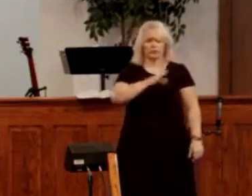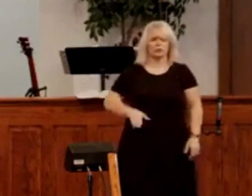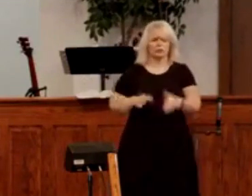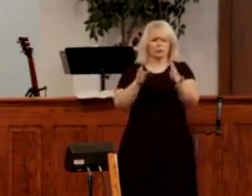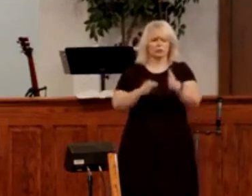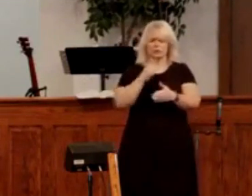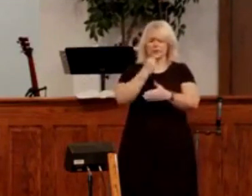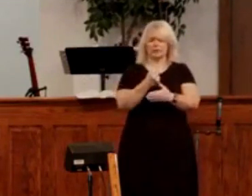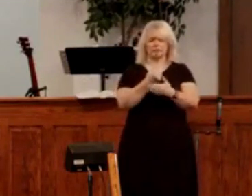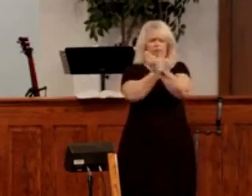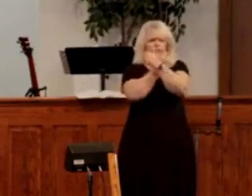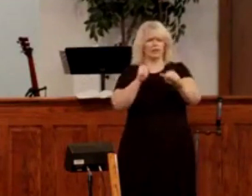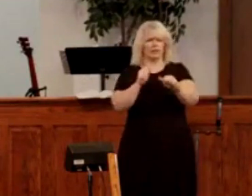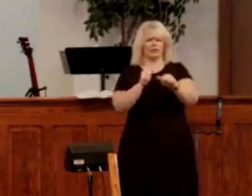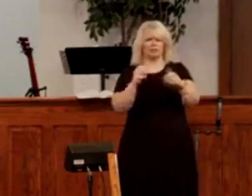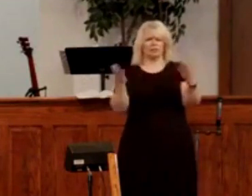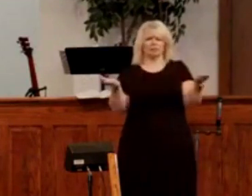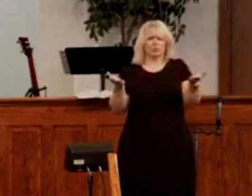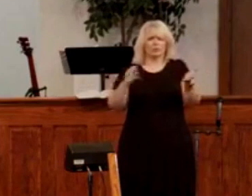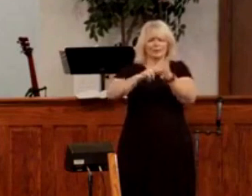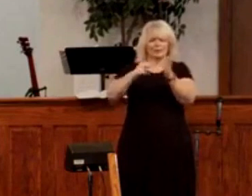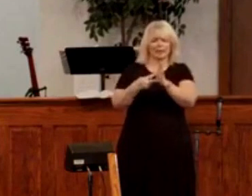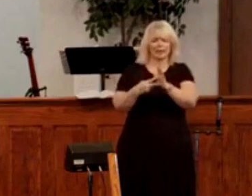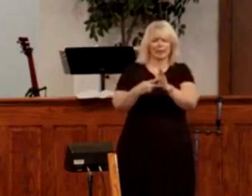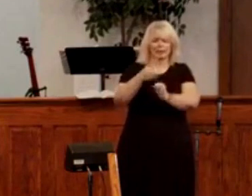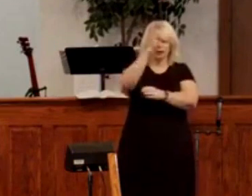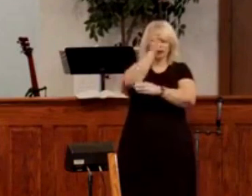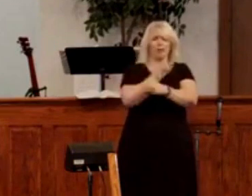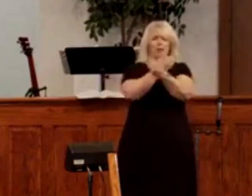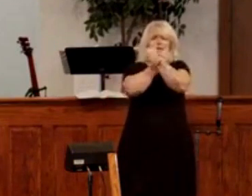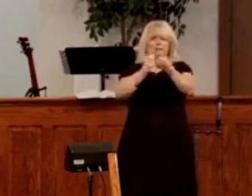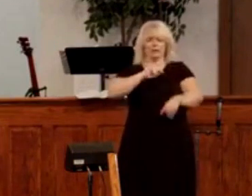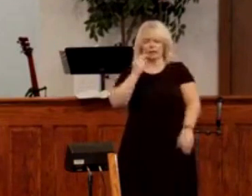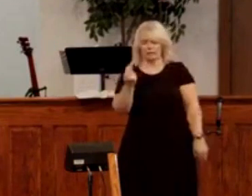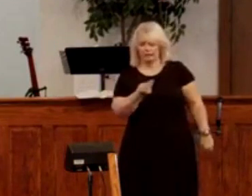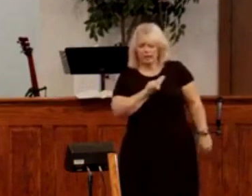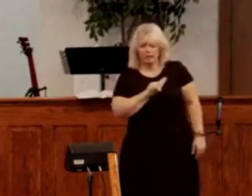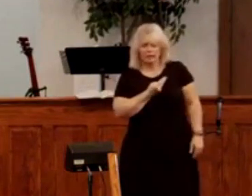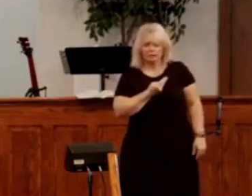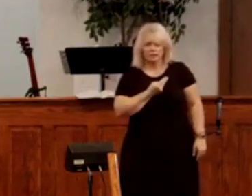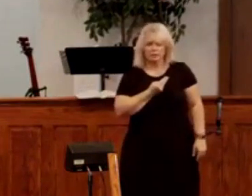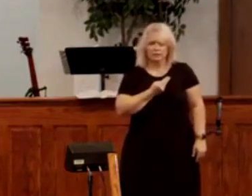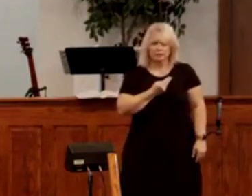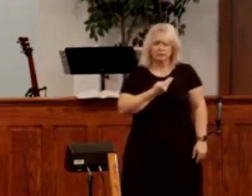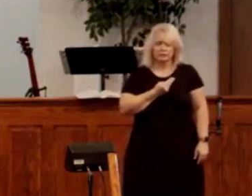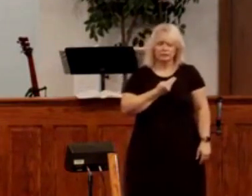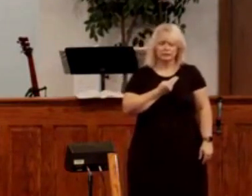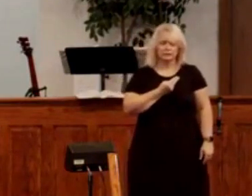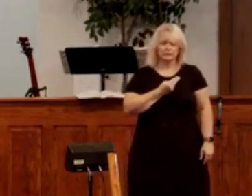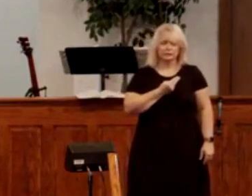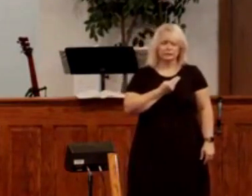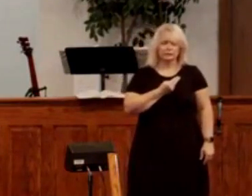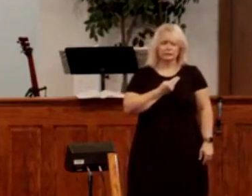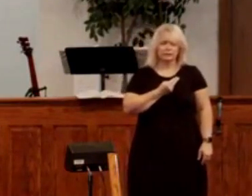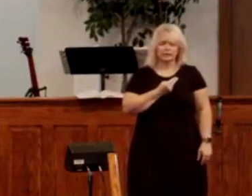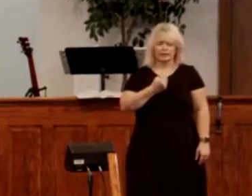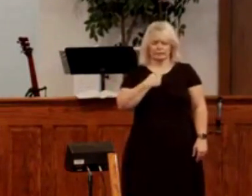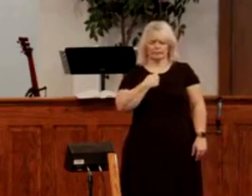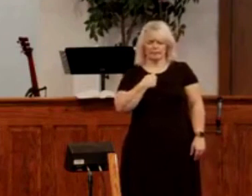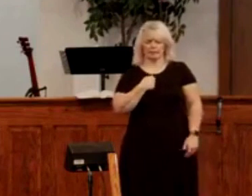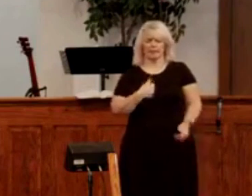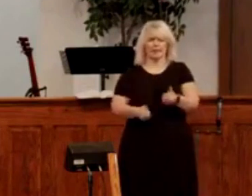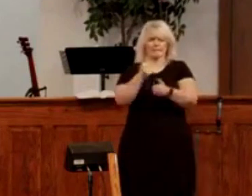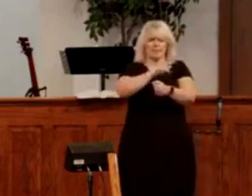mean? Well, here we go. Let's walk through it. God saved us, okay? God saved us. And this is, to me, the most